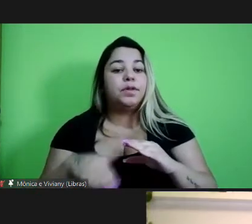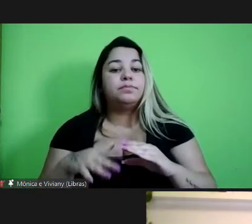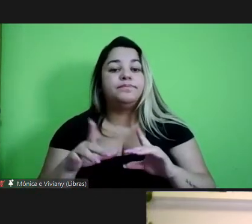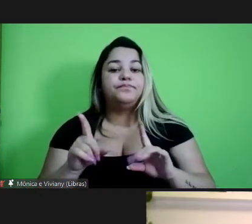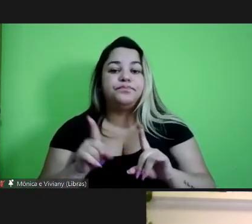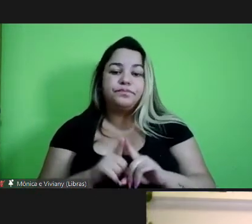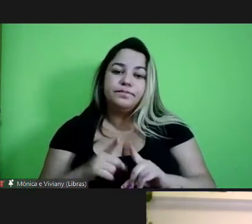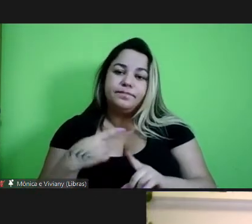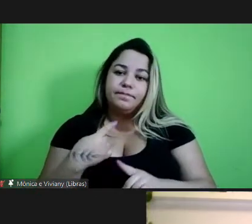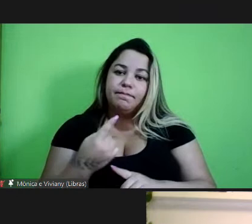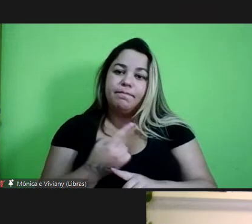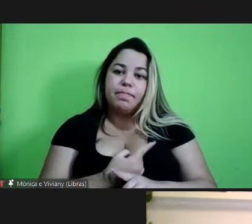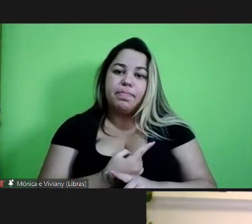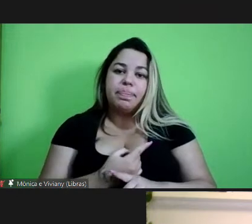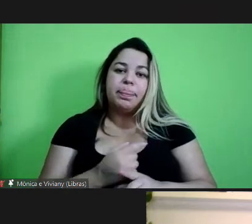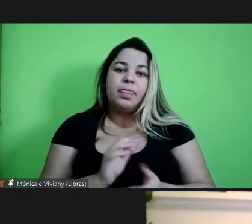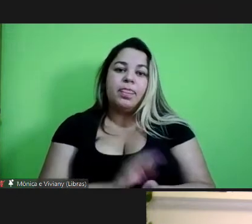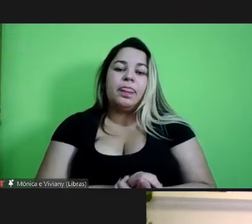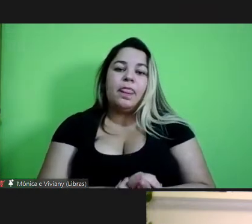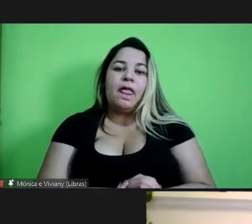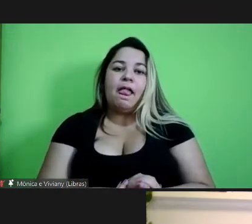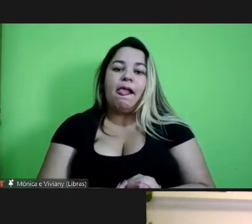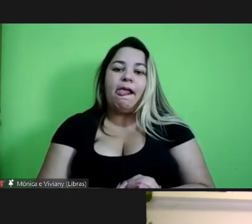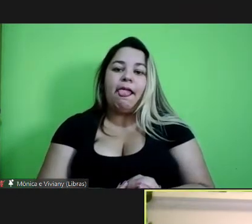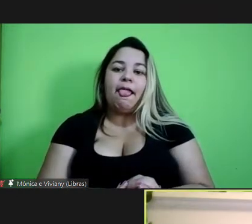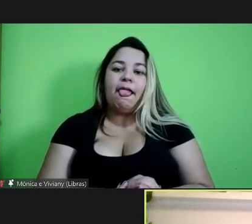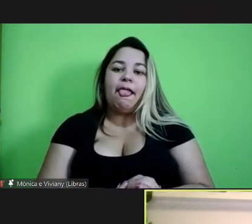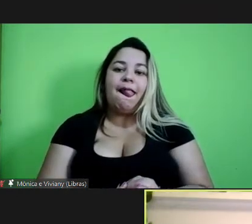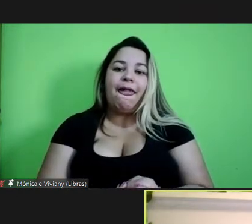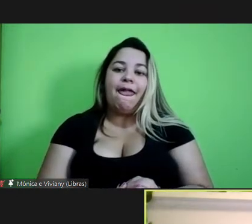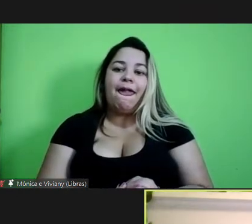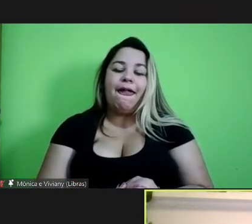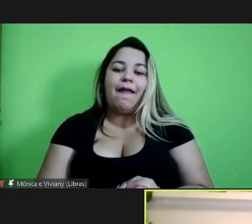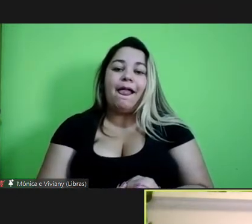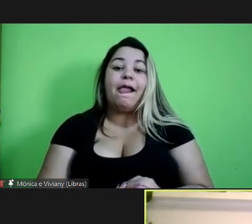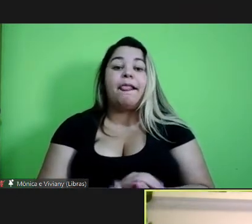Estamos vendo, sim. Yes, we are watching. Published papers.